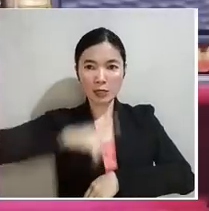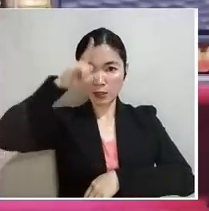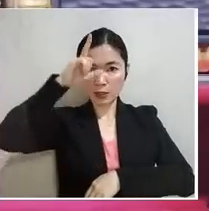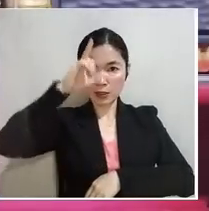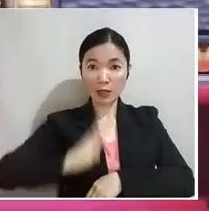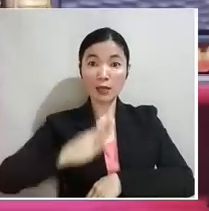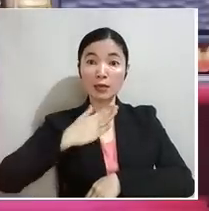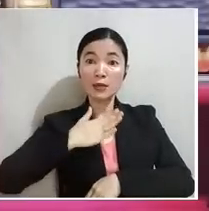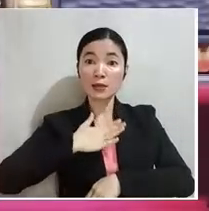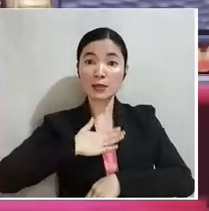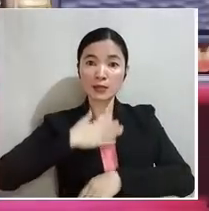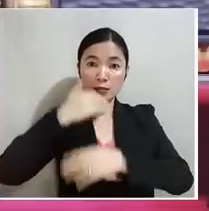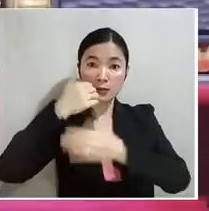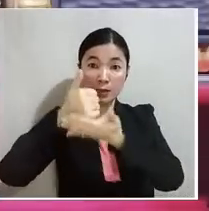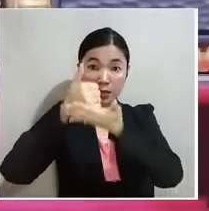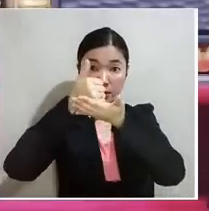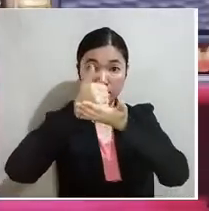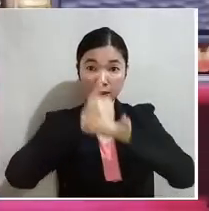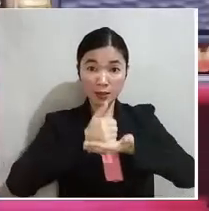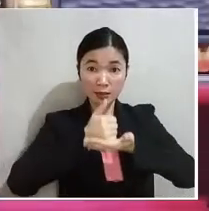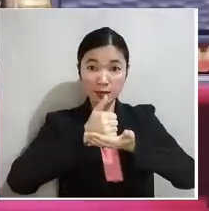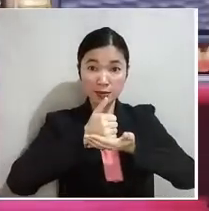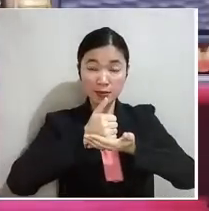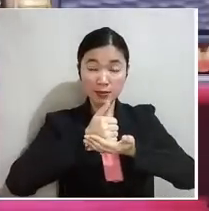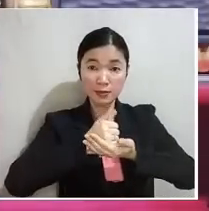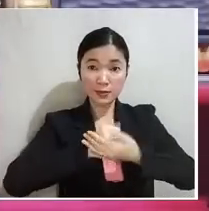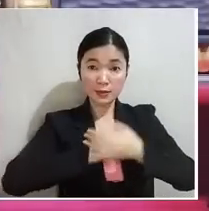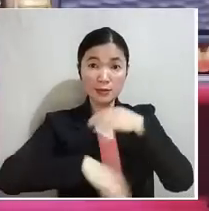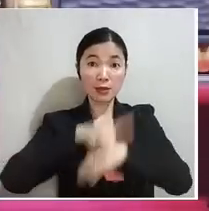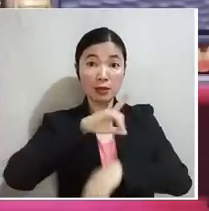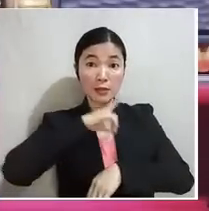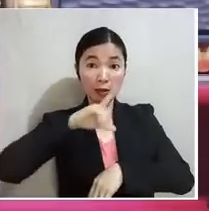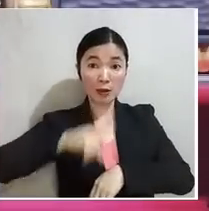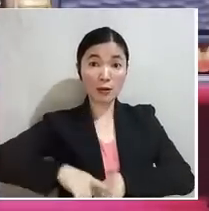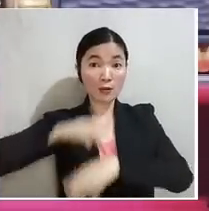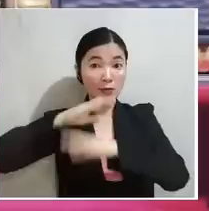my help. Who will prove me wrong?